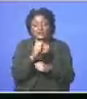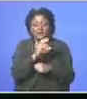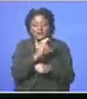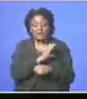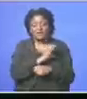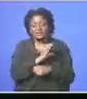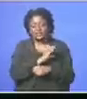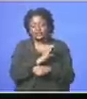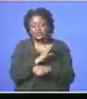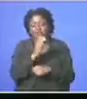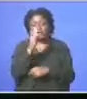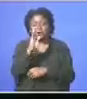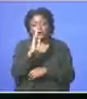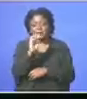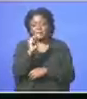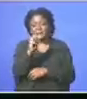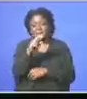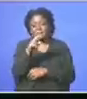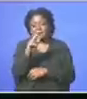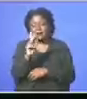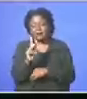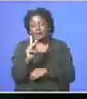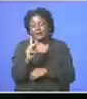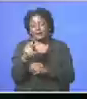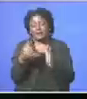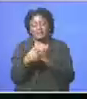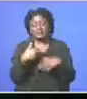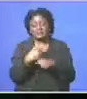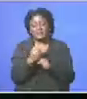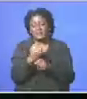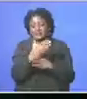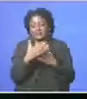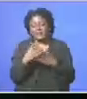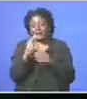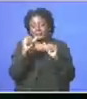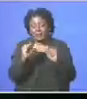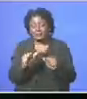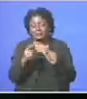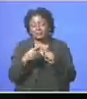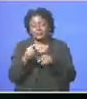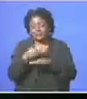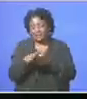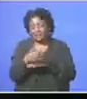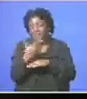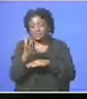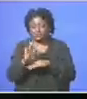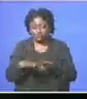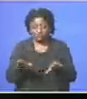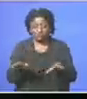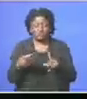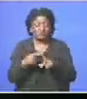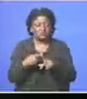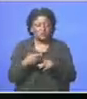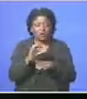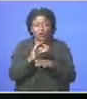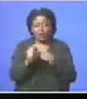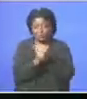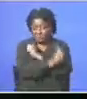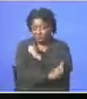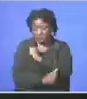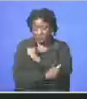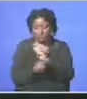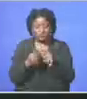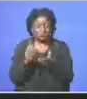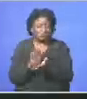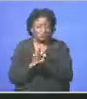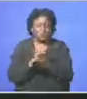made some of them able to send their children off to school, build houses, buy